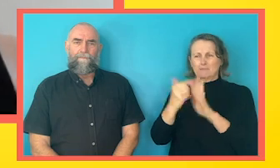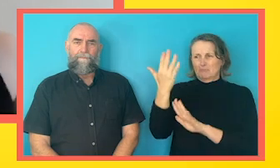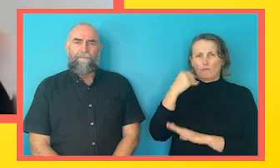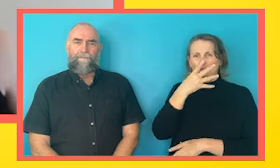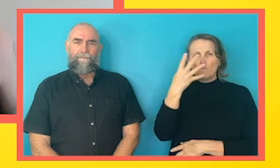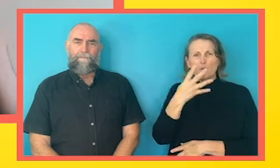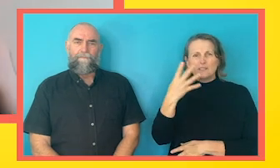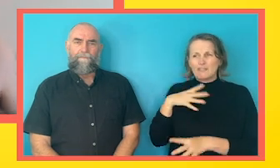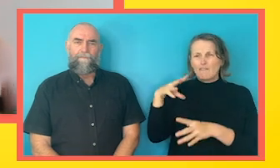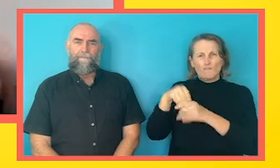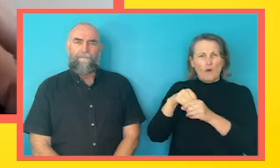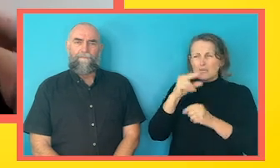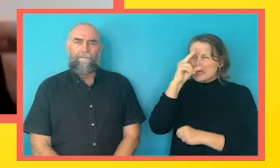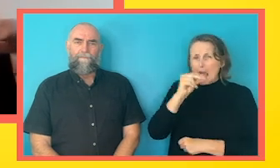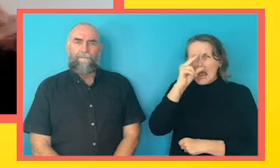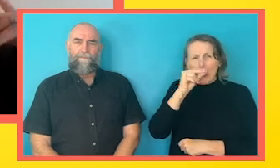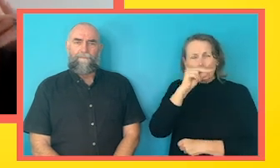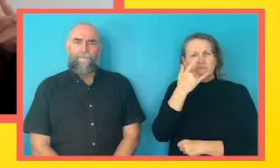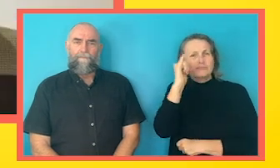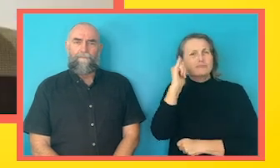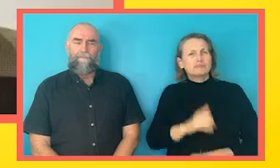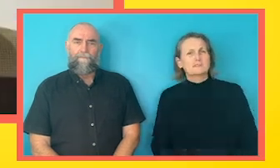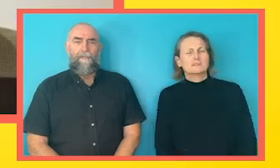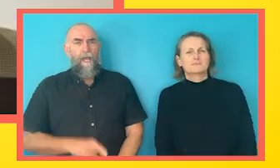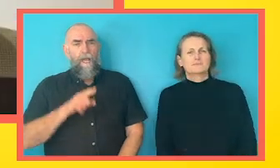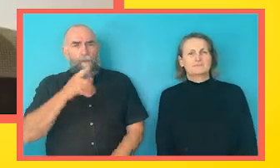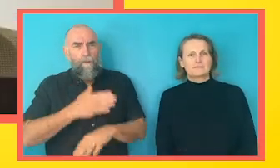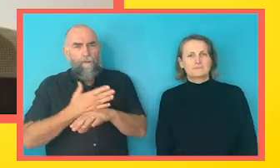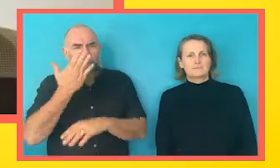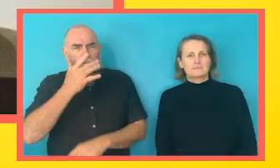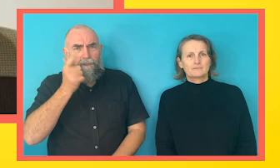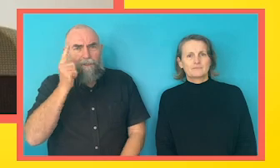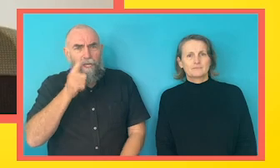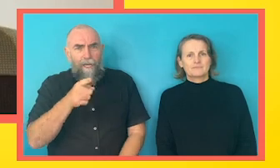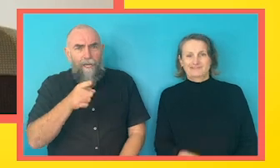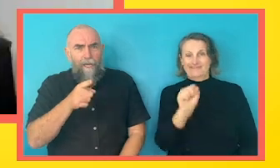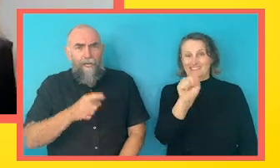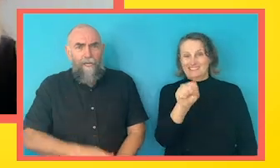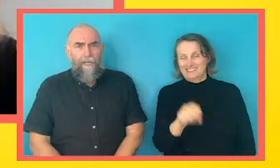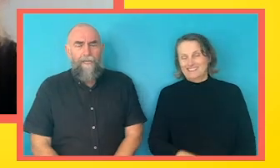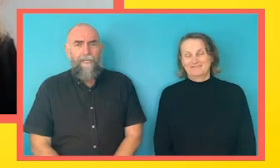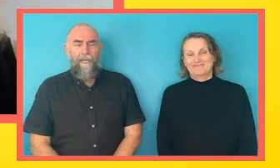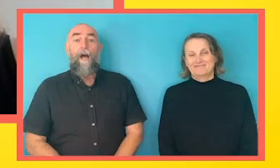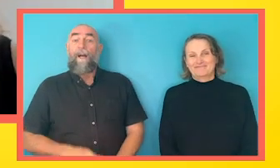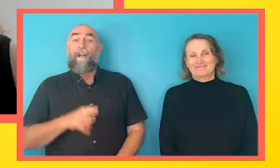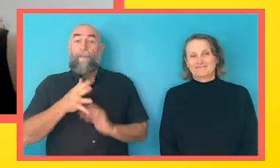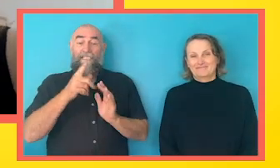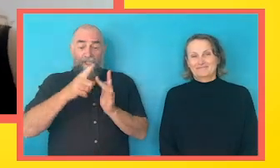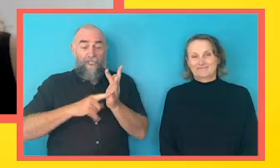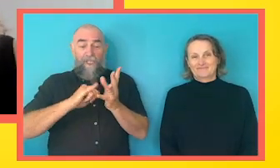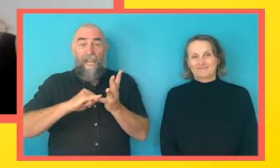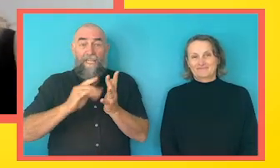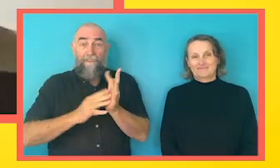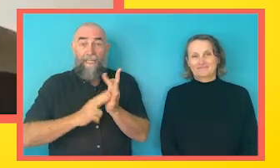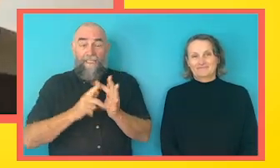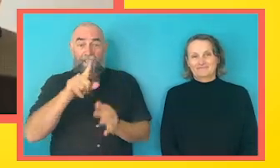as well as she did at such a young age as well. Are you a high school teacher? I am a high school teacher, yeah. So you could literally have Jasmine